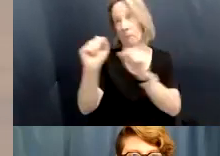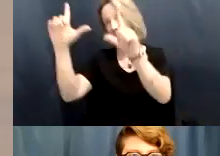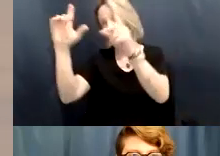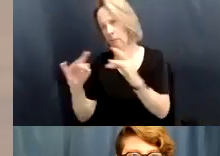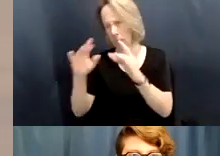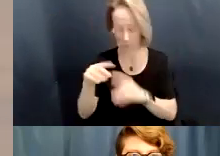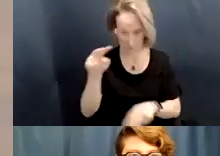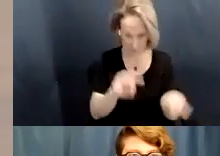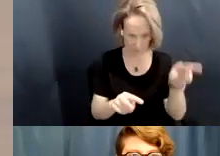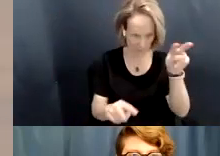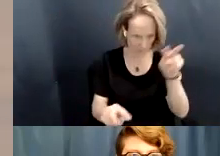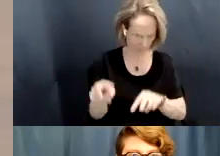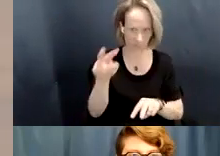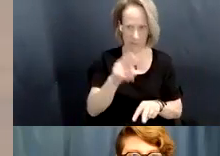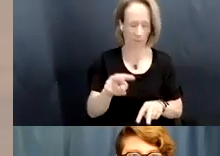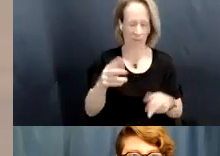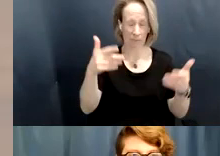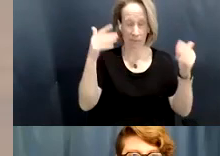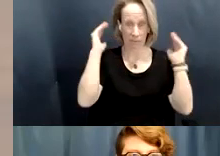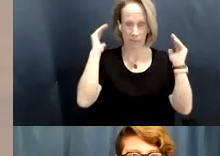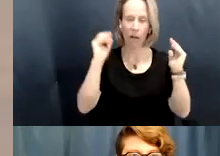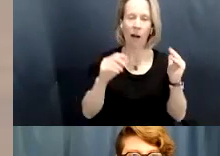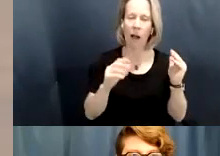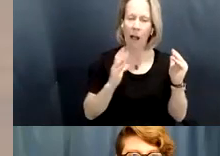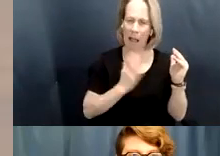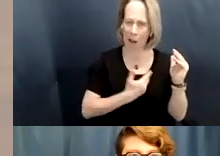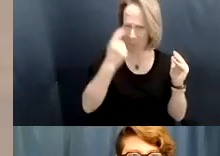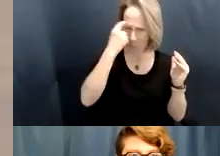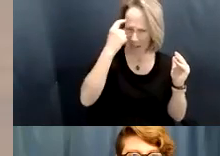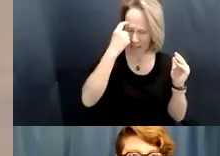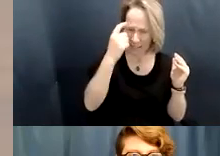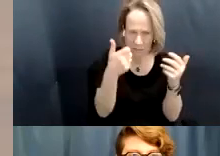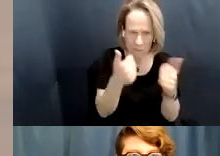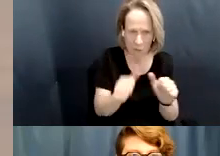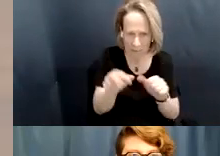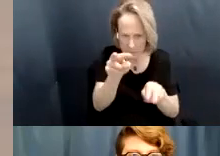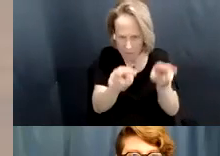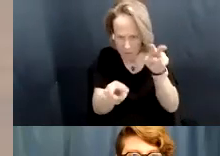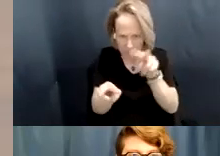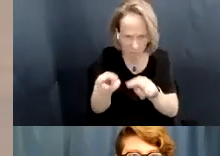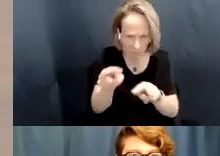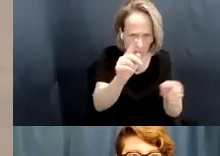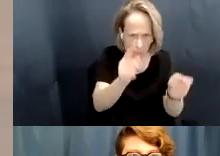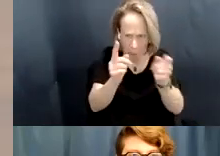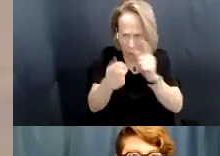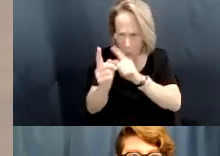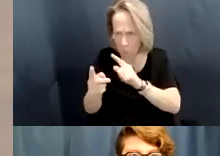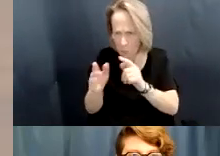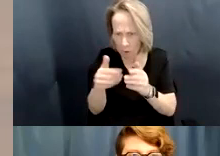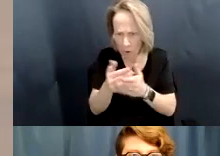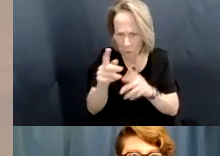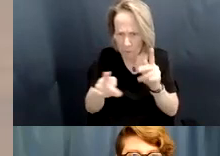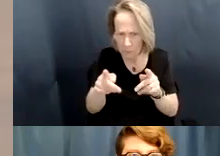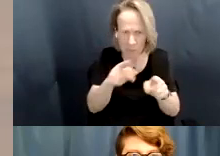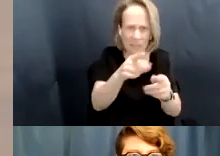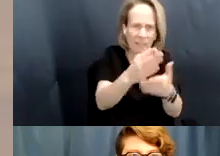what's happening is that our brain is trying to decode all of those people at the same time. Someone's cat